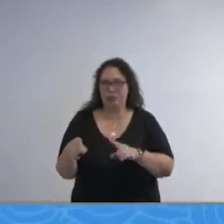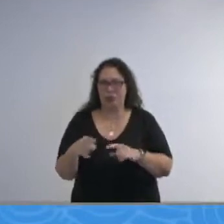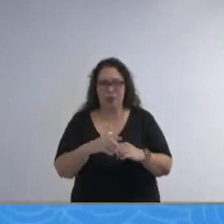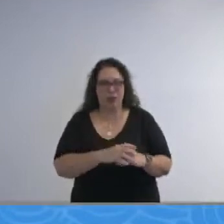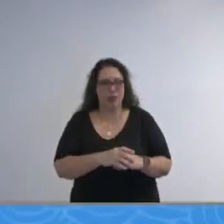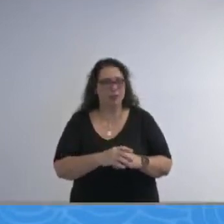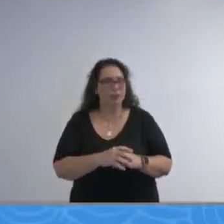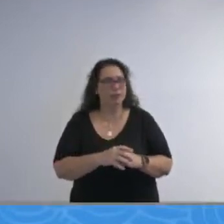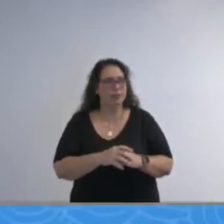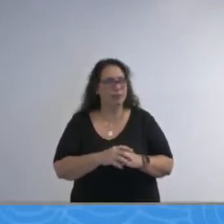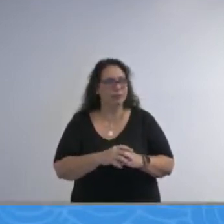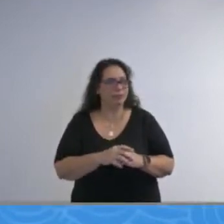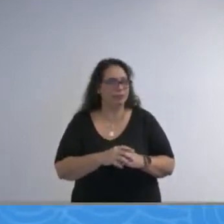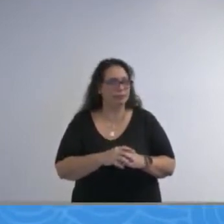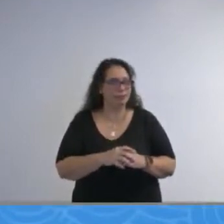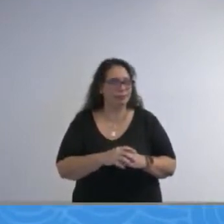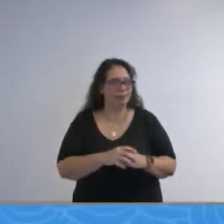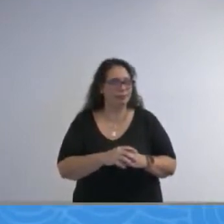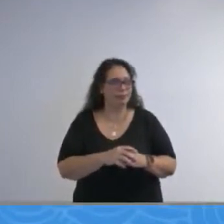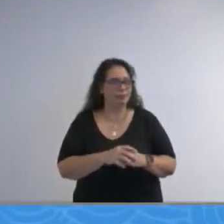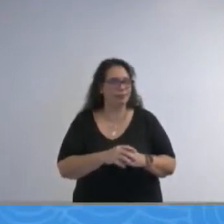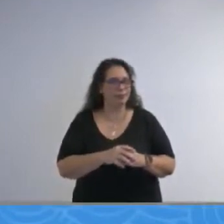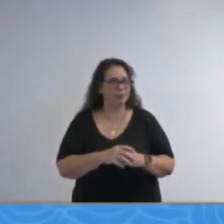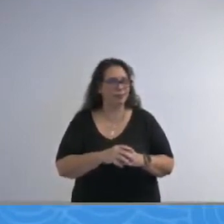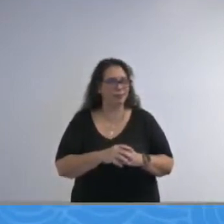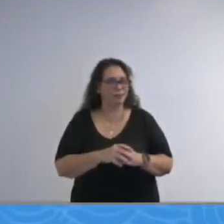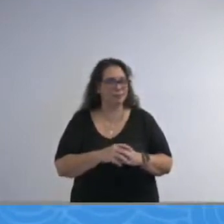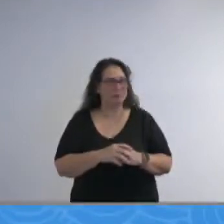Pero dejo aquí. Eso.